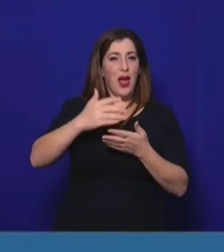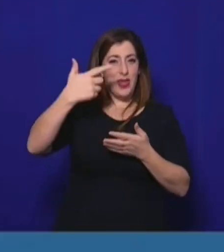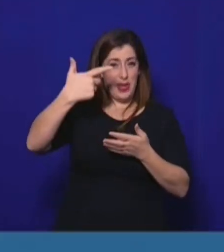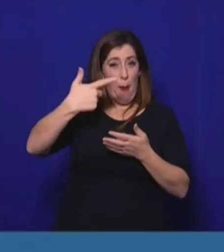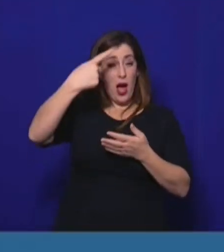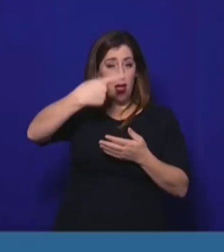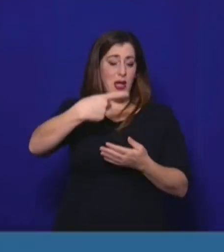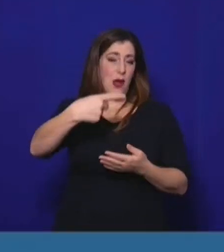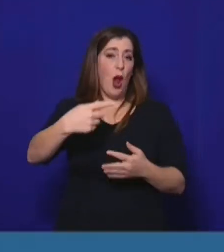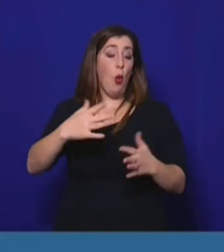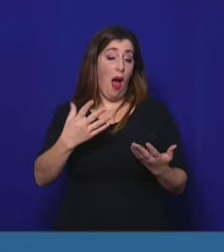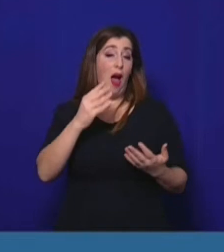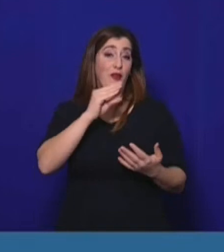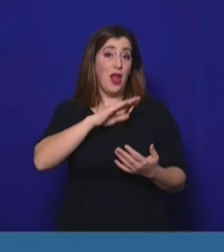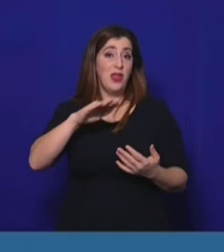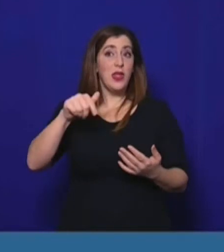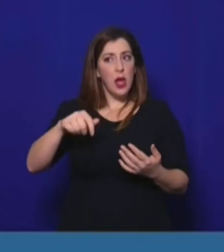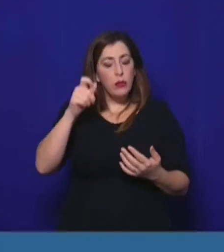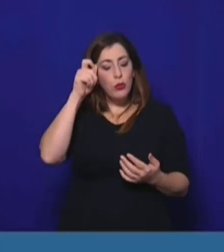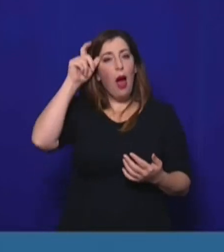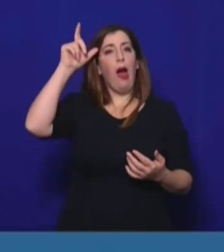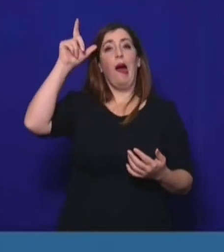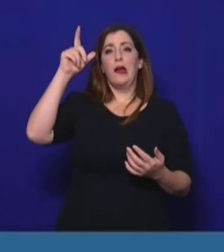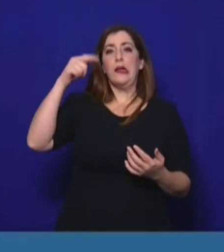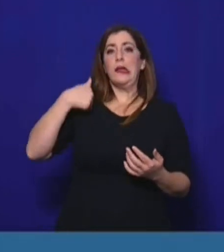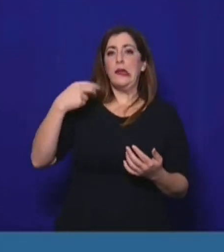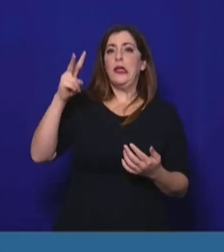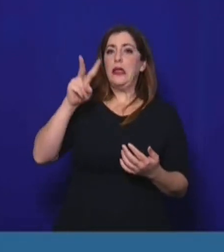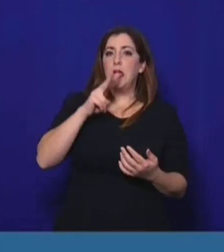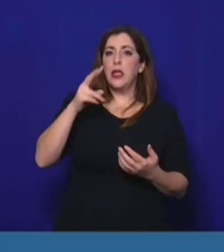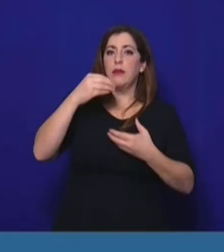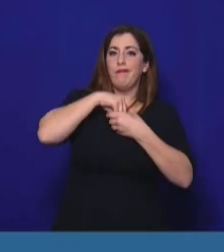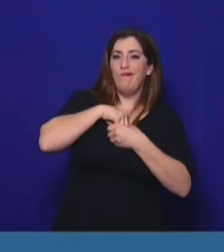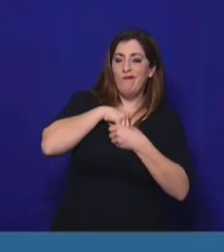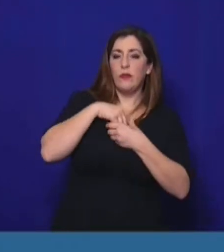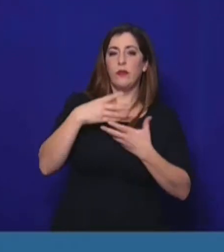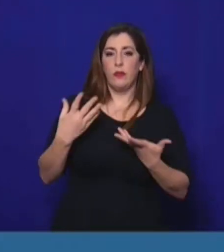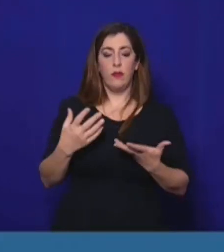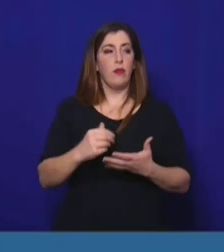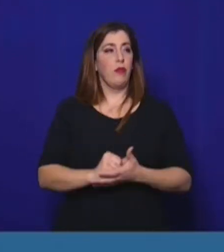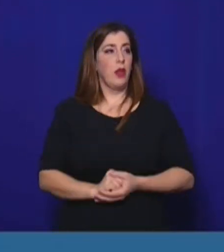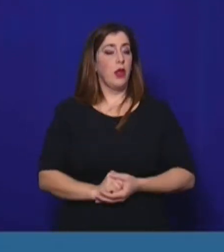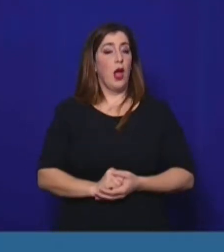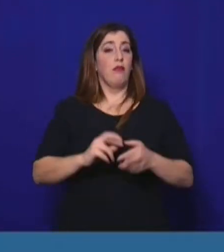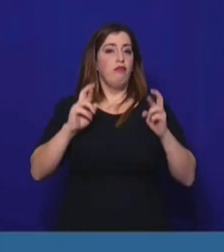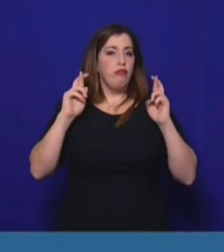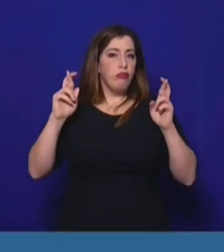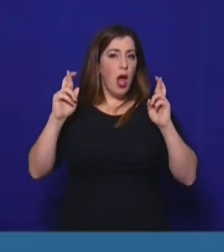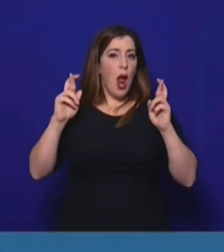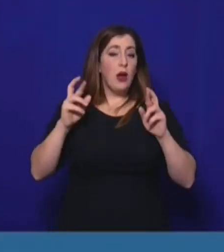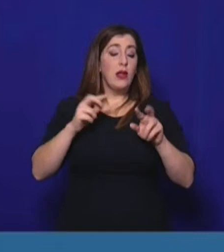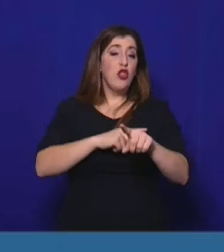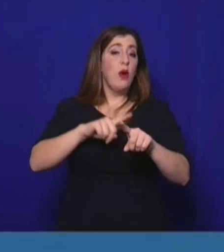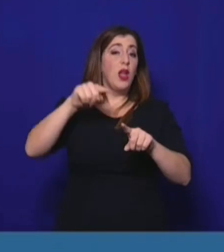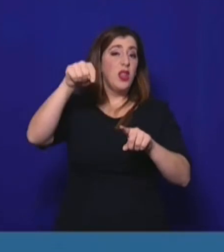li l-impatt propju ta' dawn il-festi mill-ġimgħa d-dieħla ħajibda inaqqas ukoll.